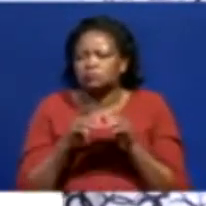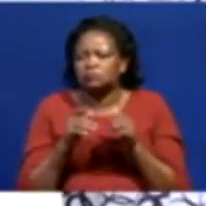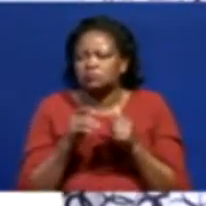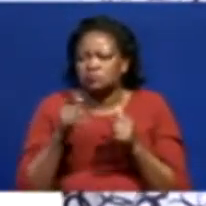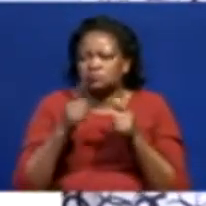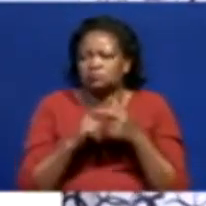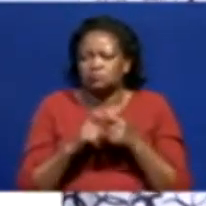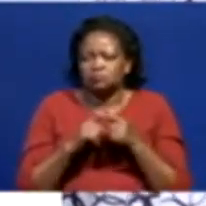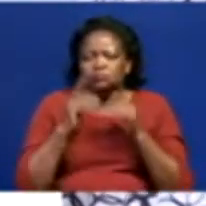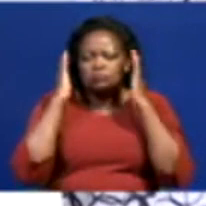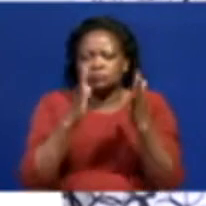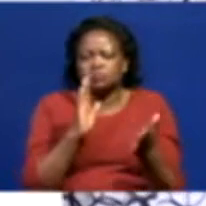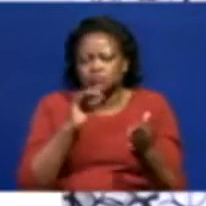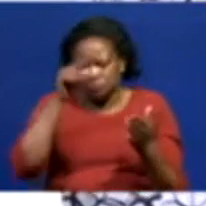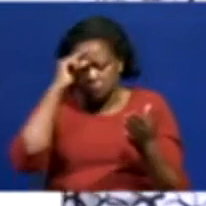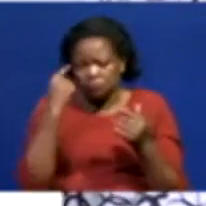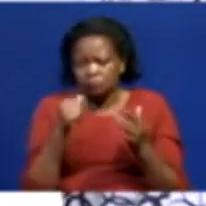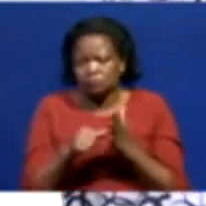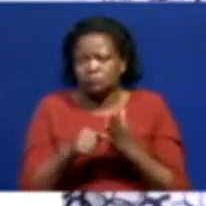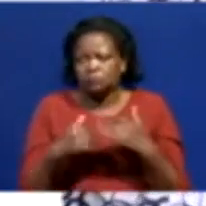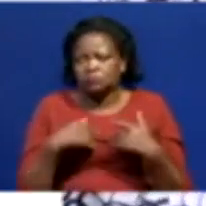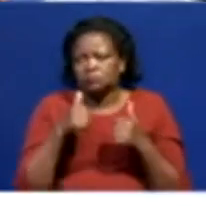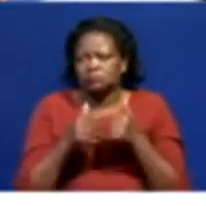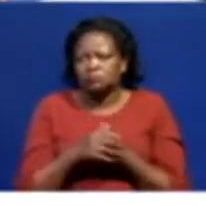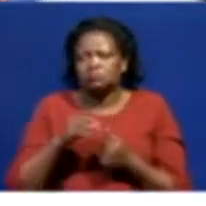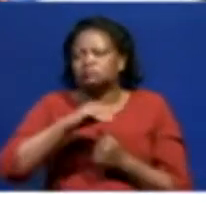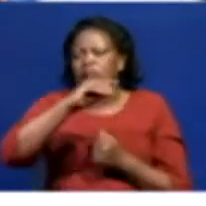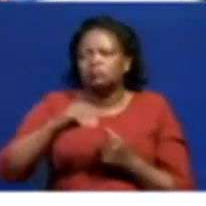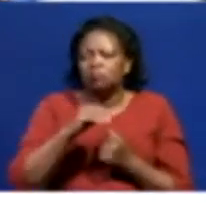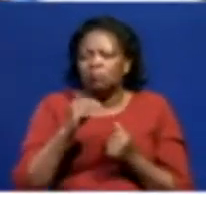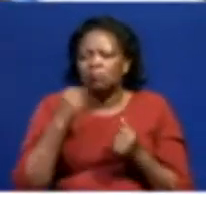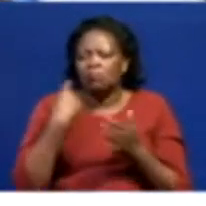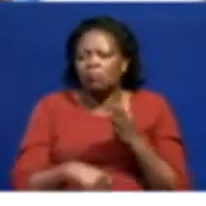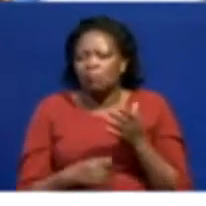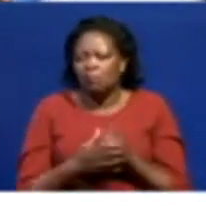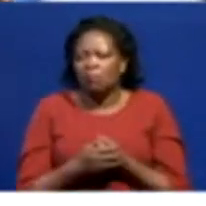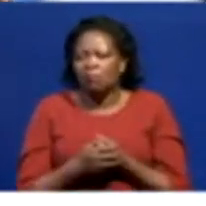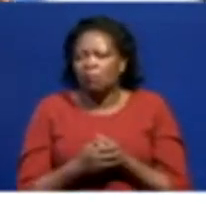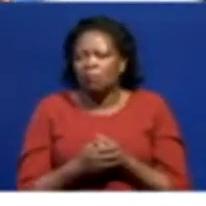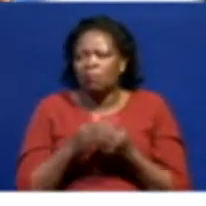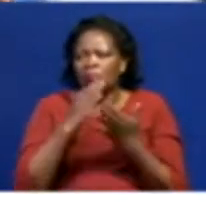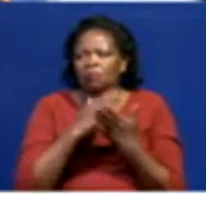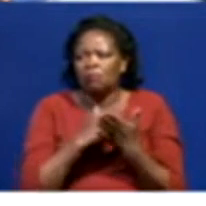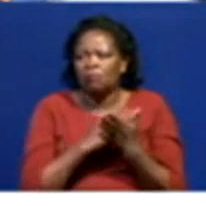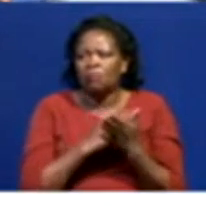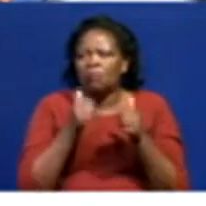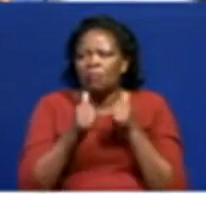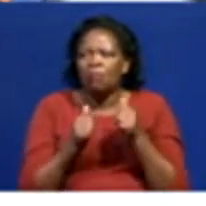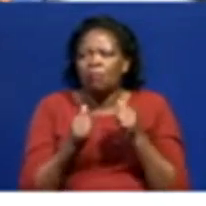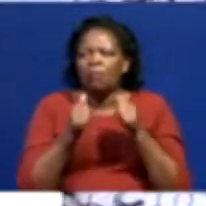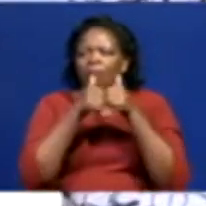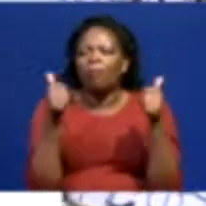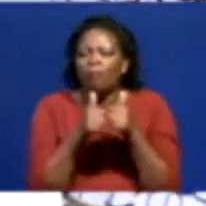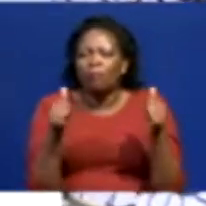So that we commend government. The only problem we have now is that fertilizer prices internationally have come down to the subsidy program, which was very